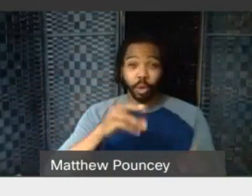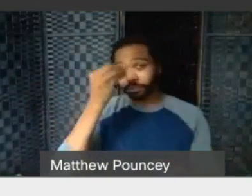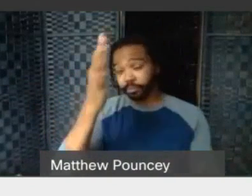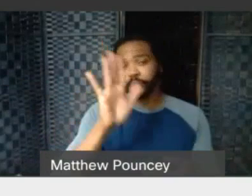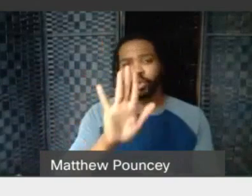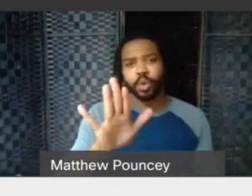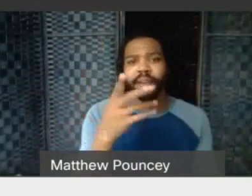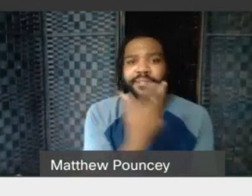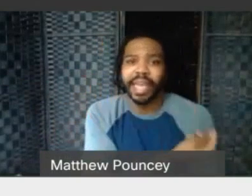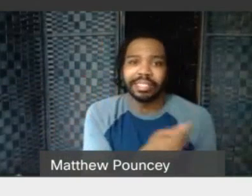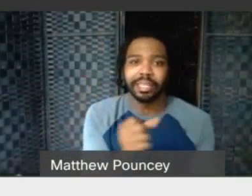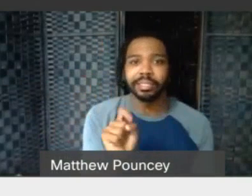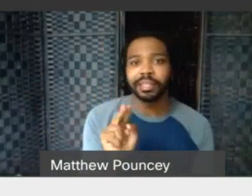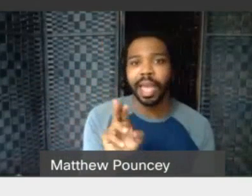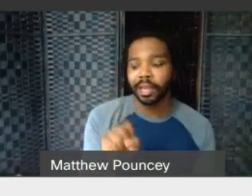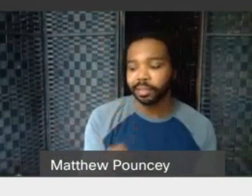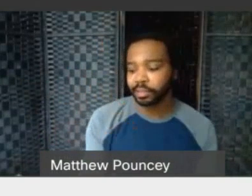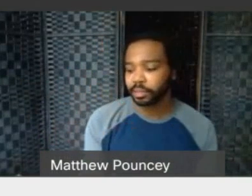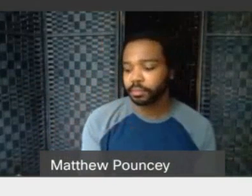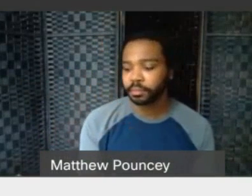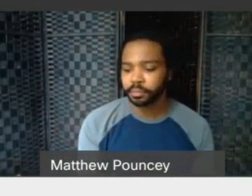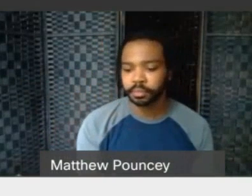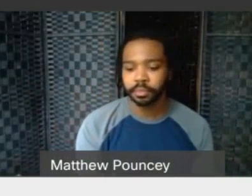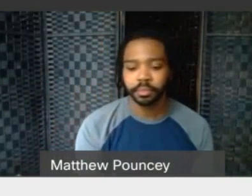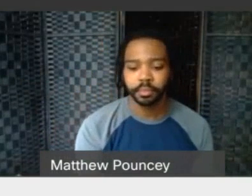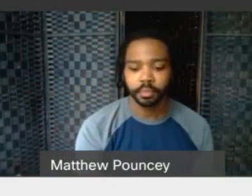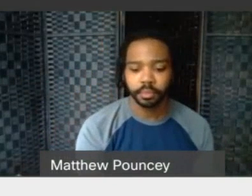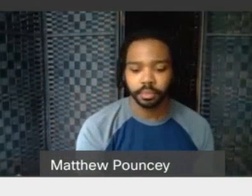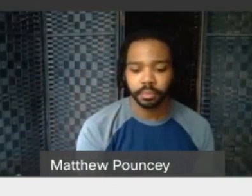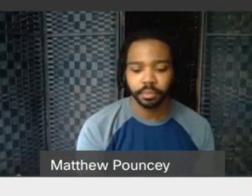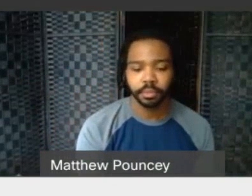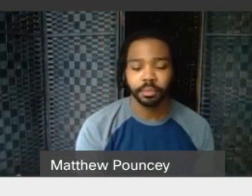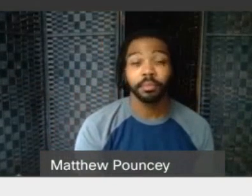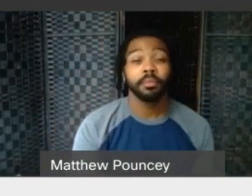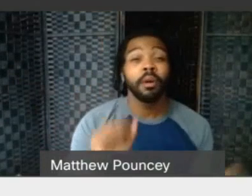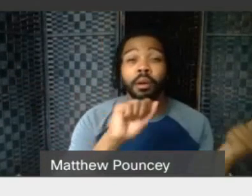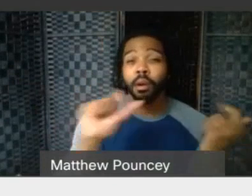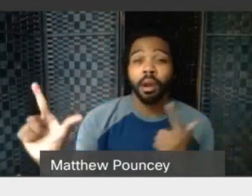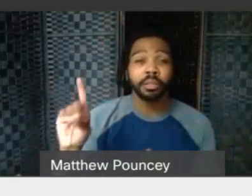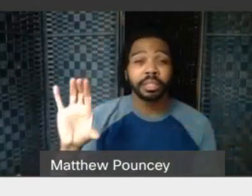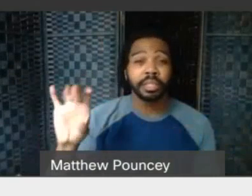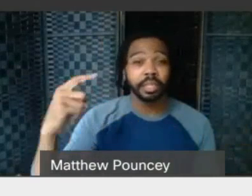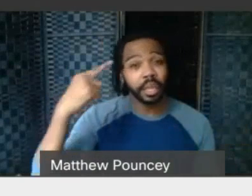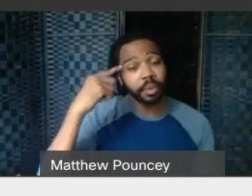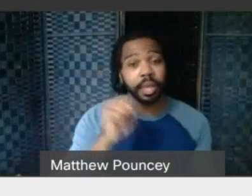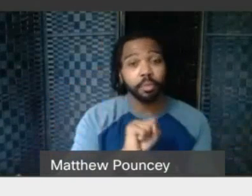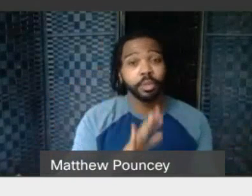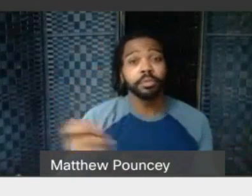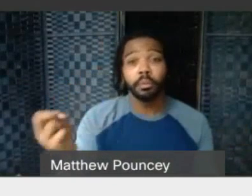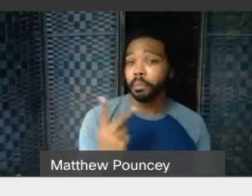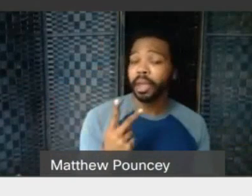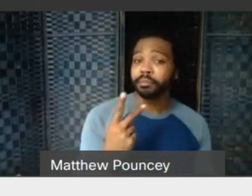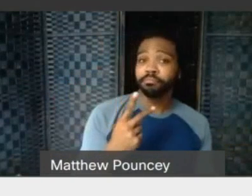prior to, as I've reported before, all district government employees will be returning from telework July the